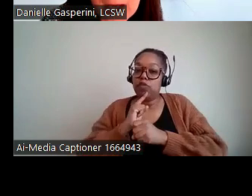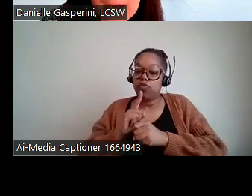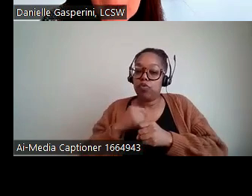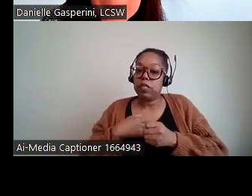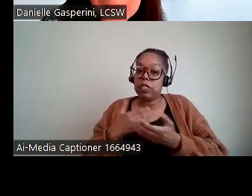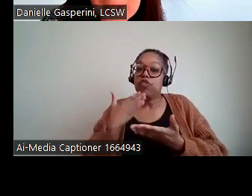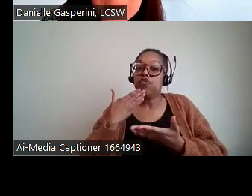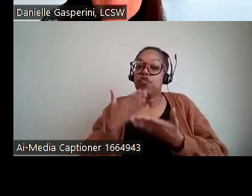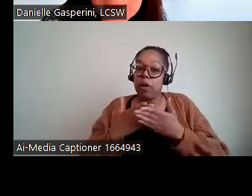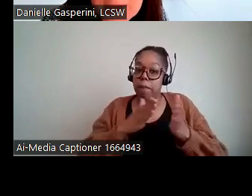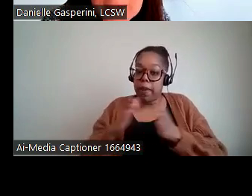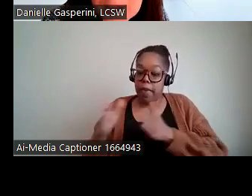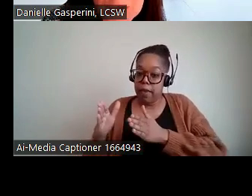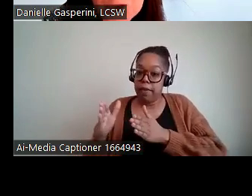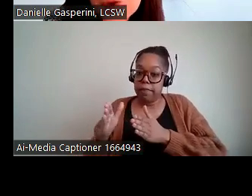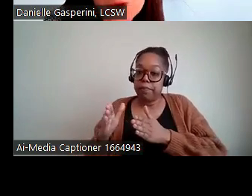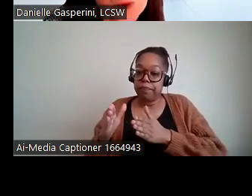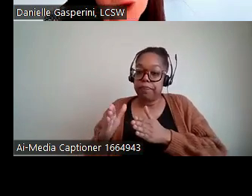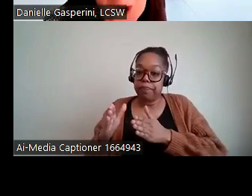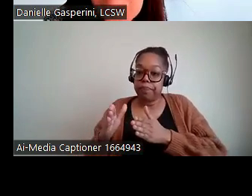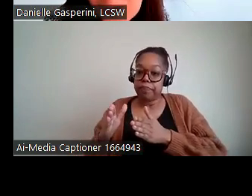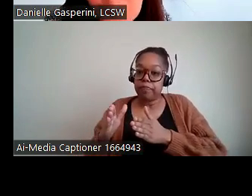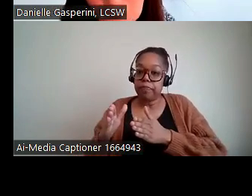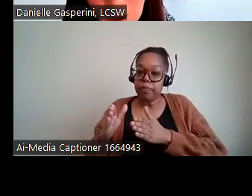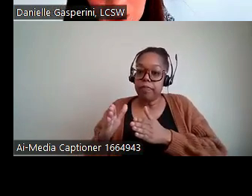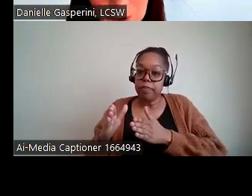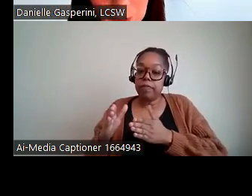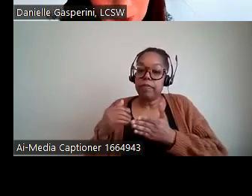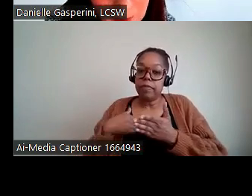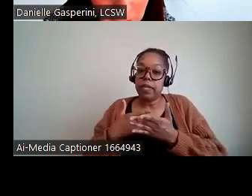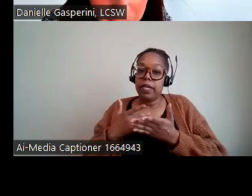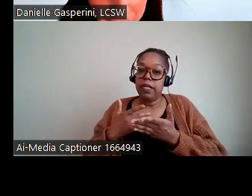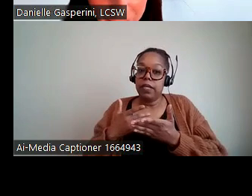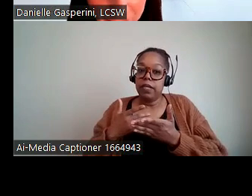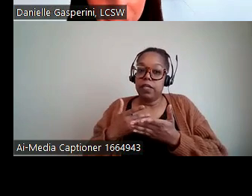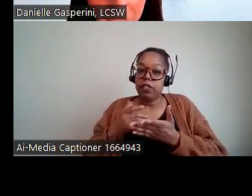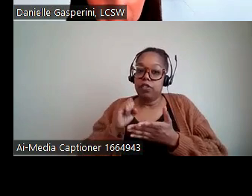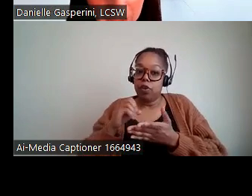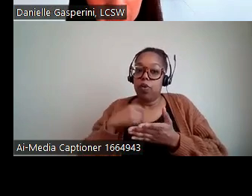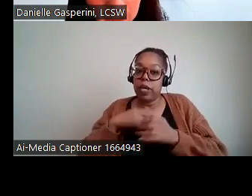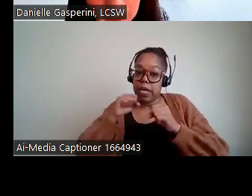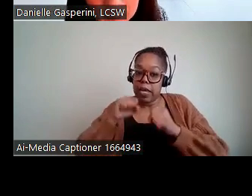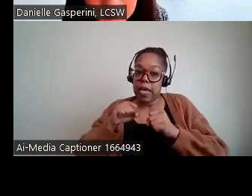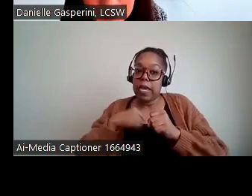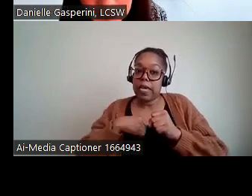really, doesn't reach too hard or too far too quickly.